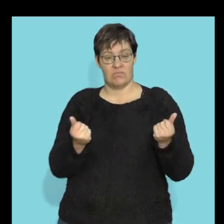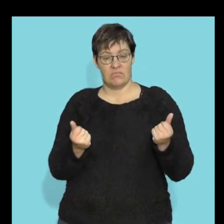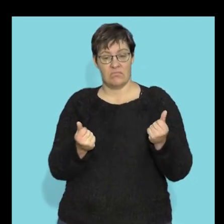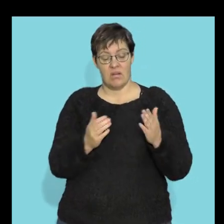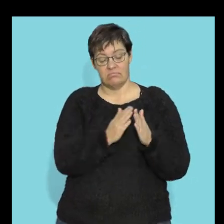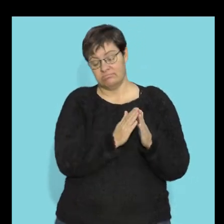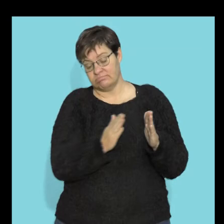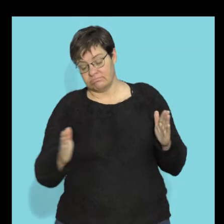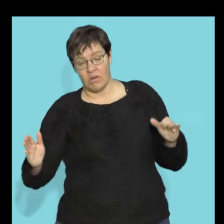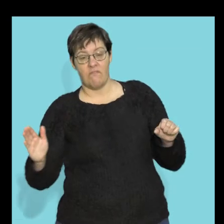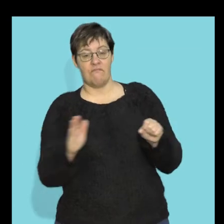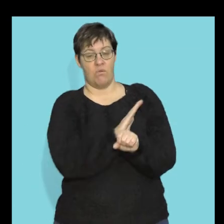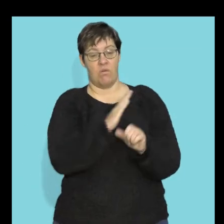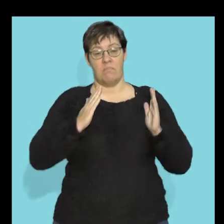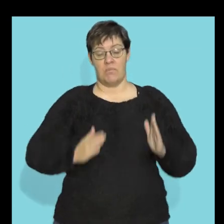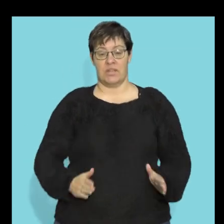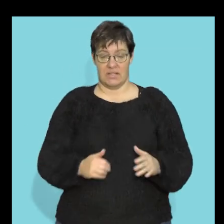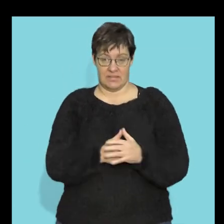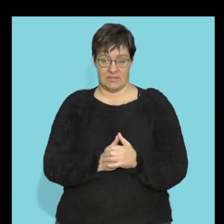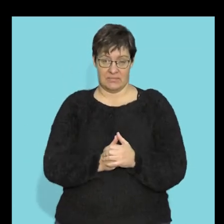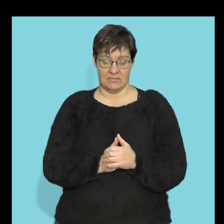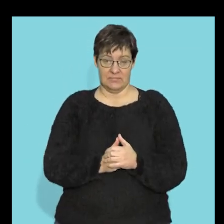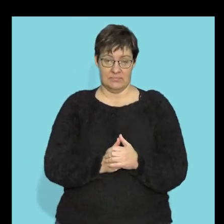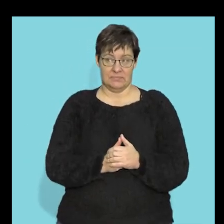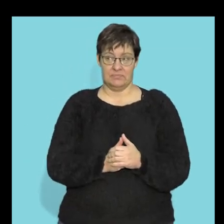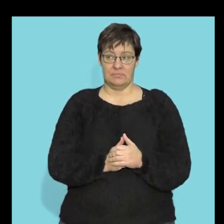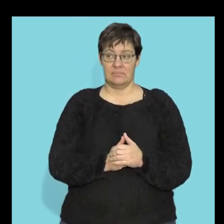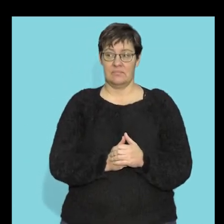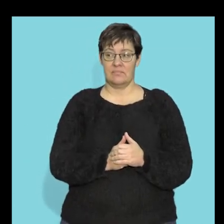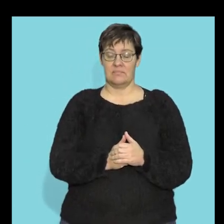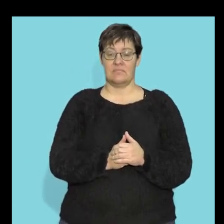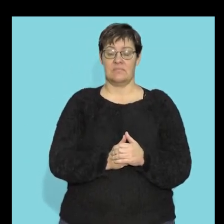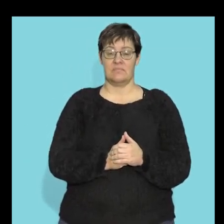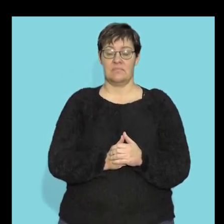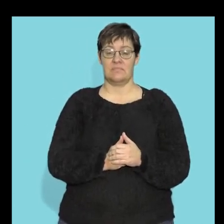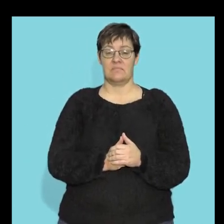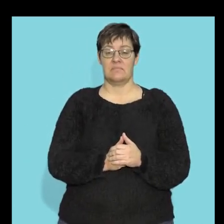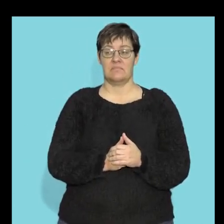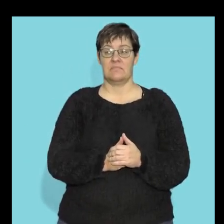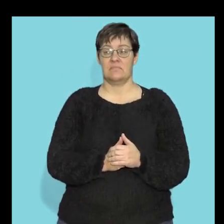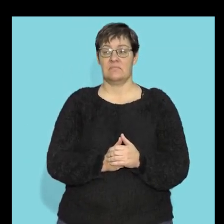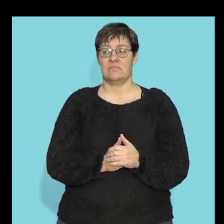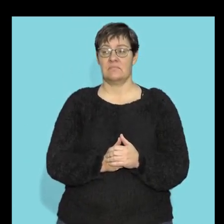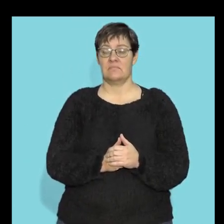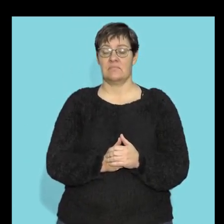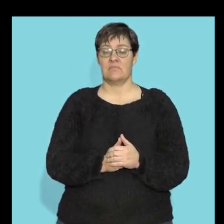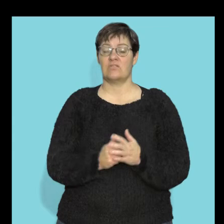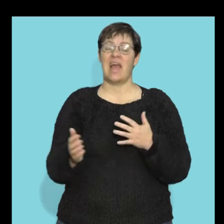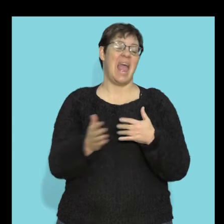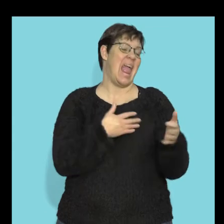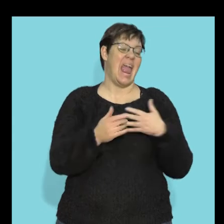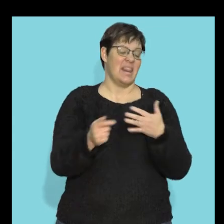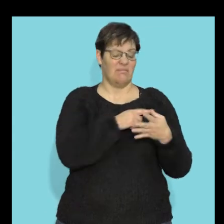over the whole body of the earthworm. There we go. So any of